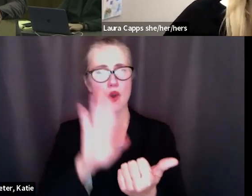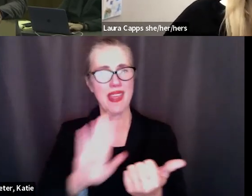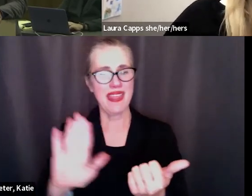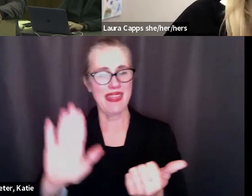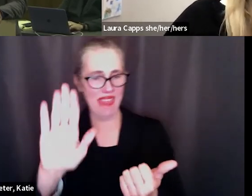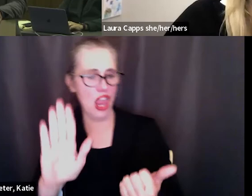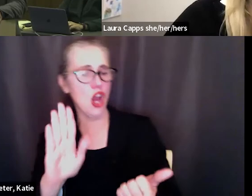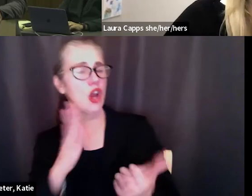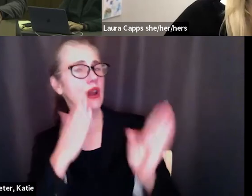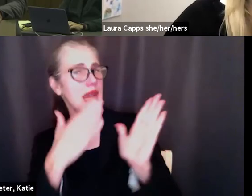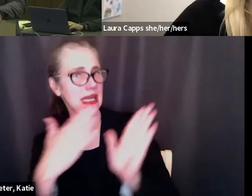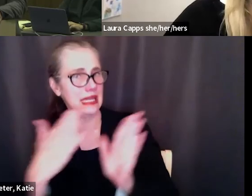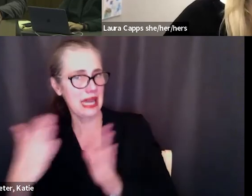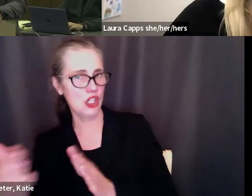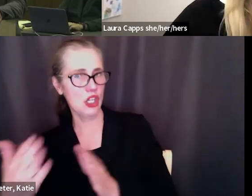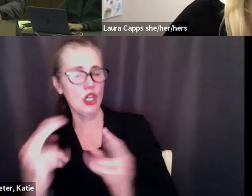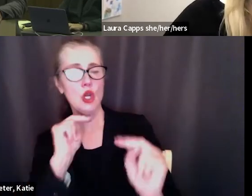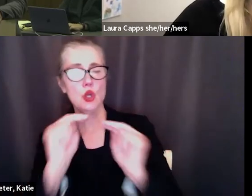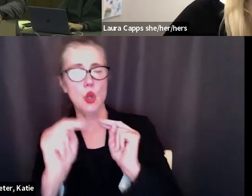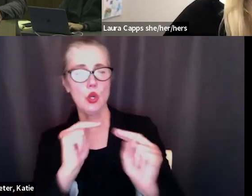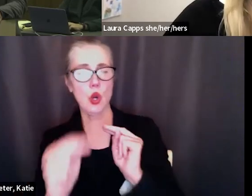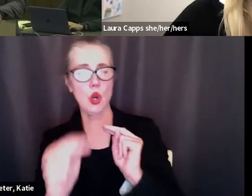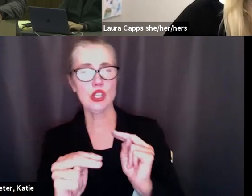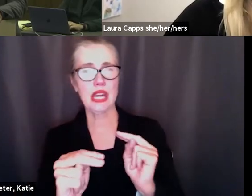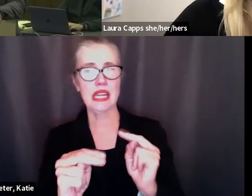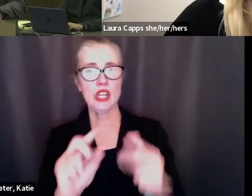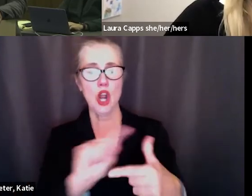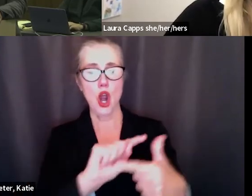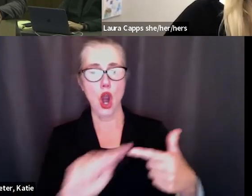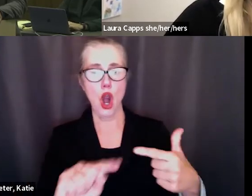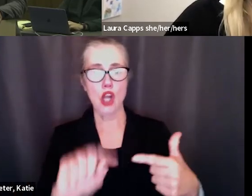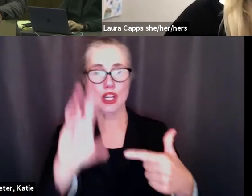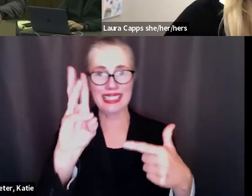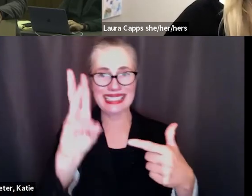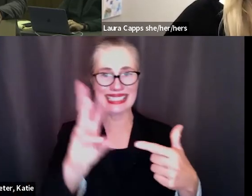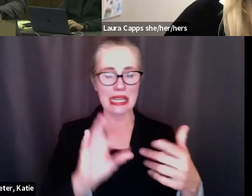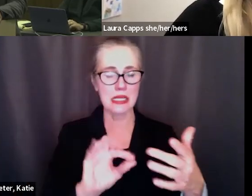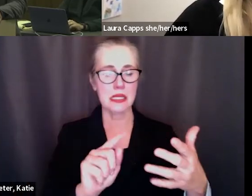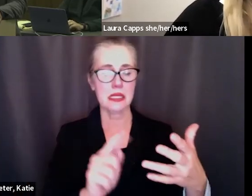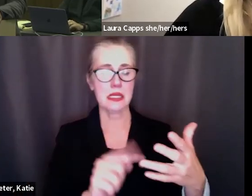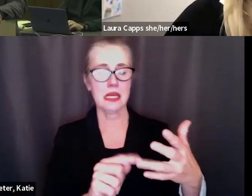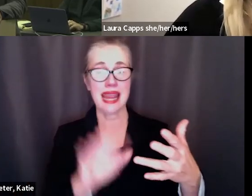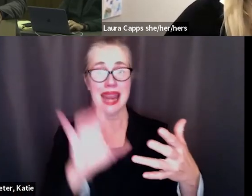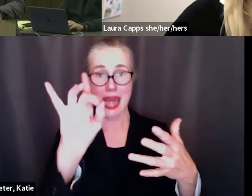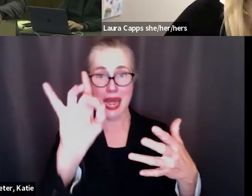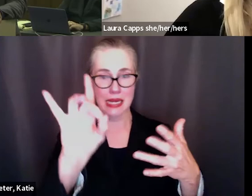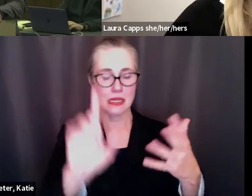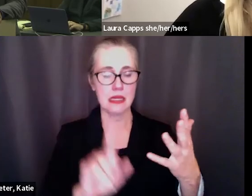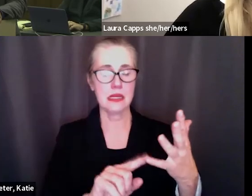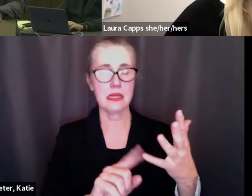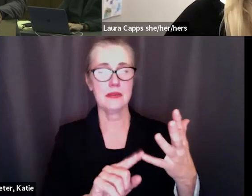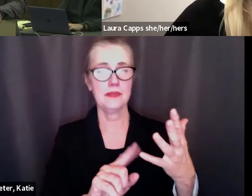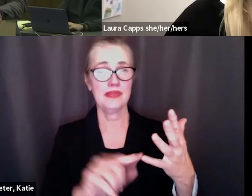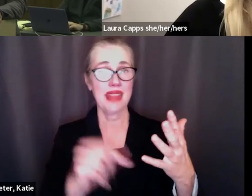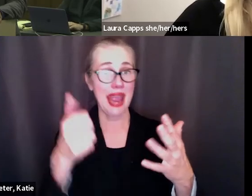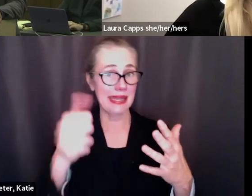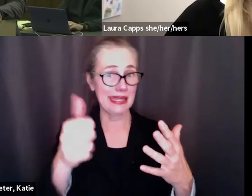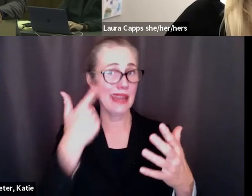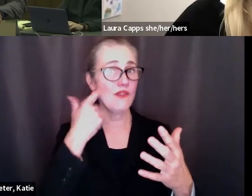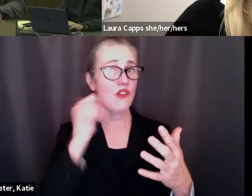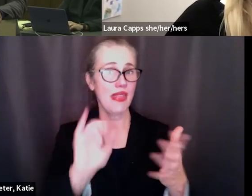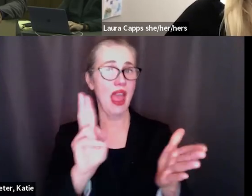negotiate articles 6 articles 8 and articles 10 of the